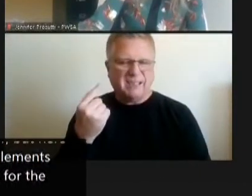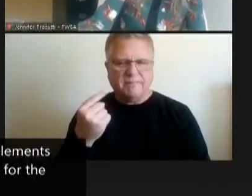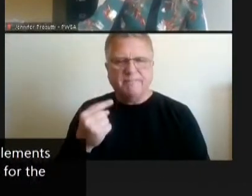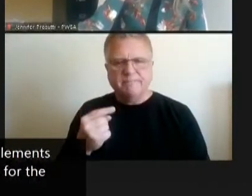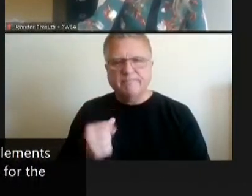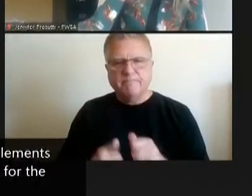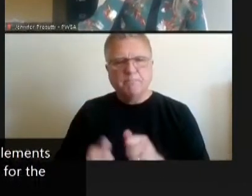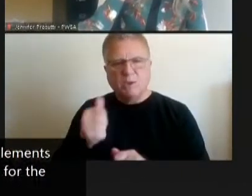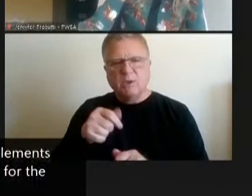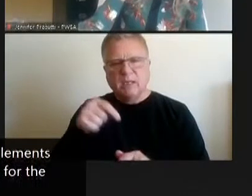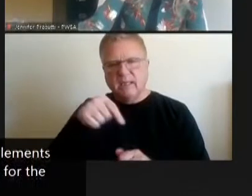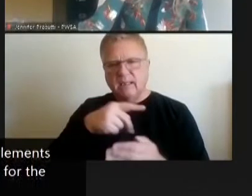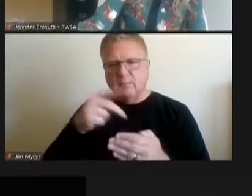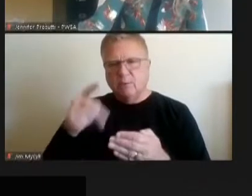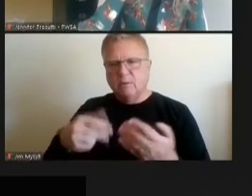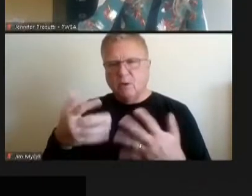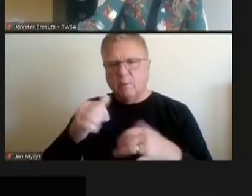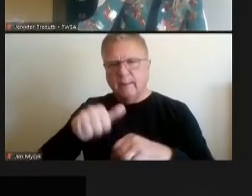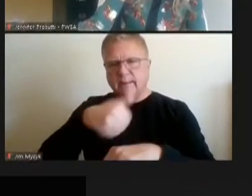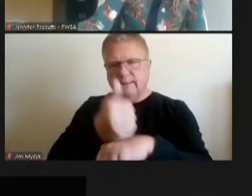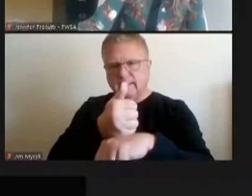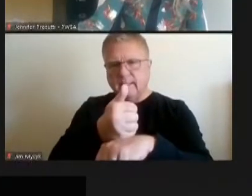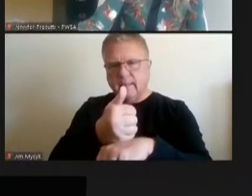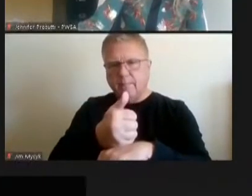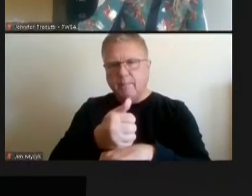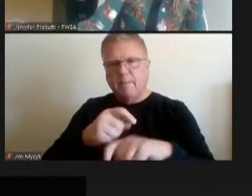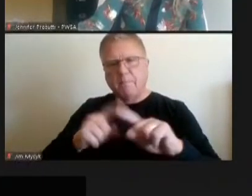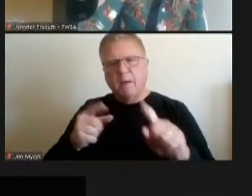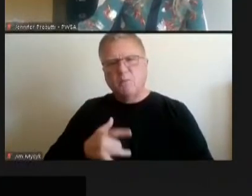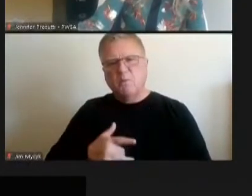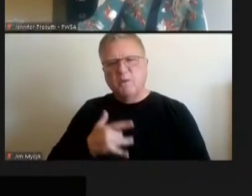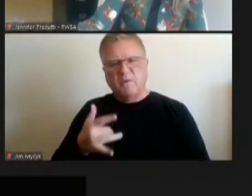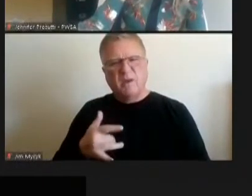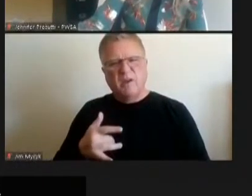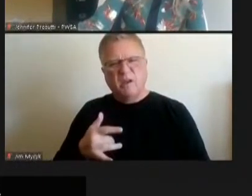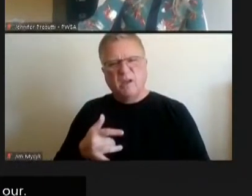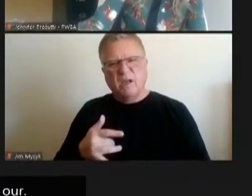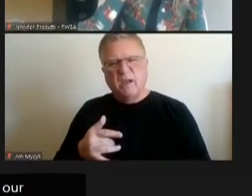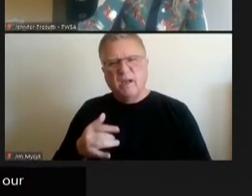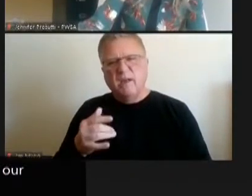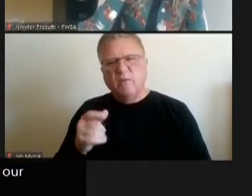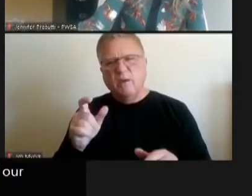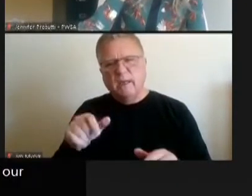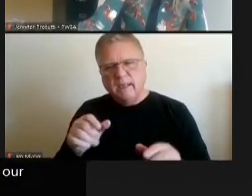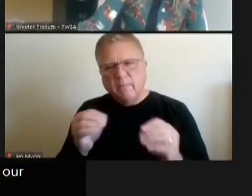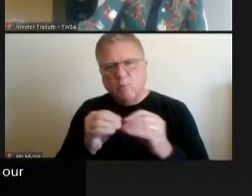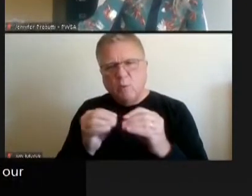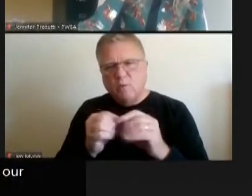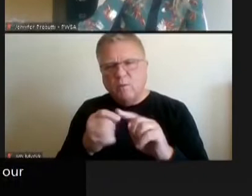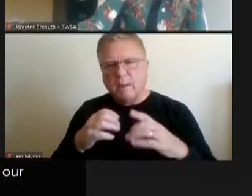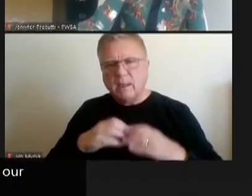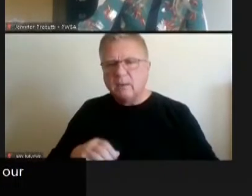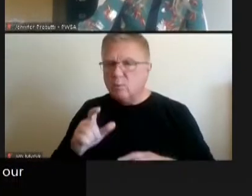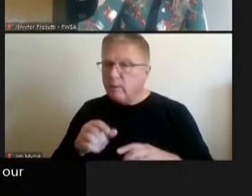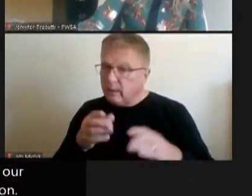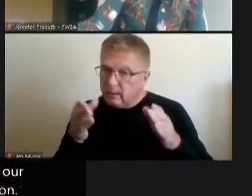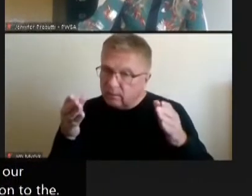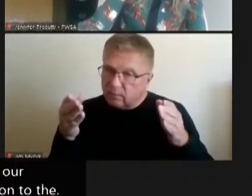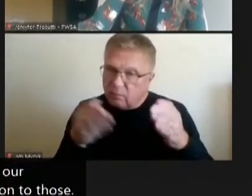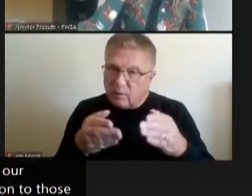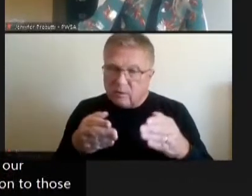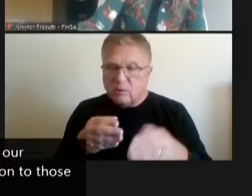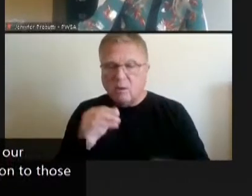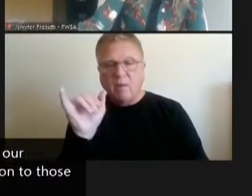these programs were already in place, but we felt if we're asking more of our customers, we need to pay particular attention to those